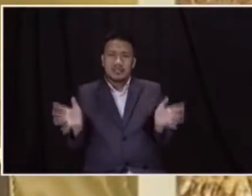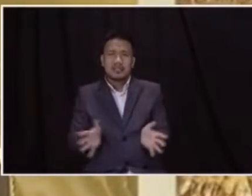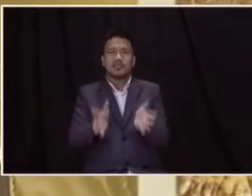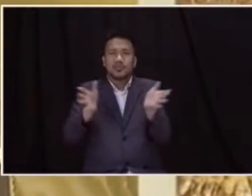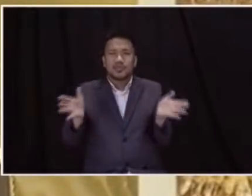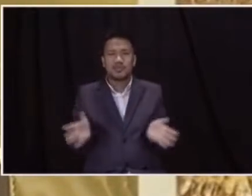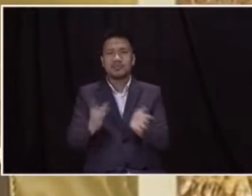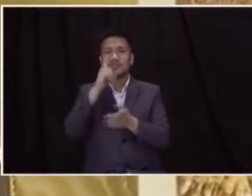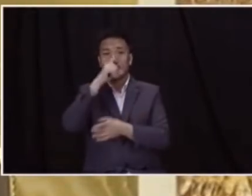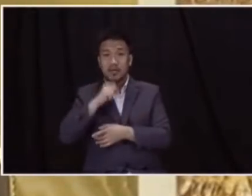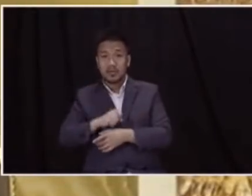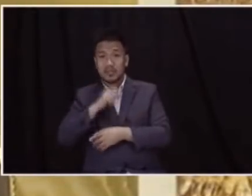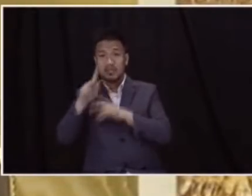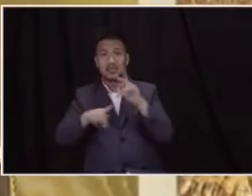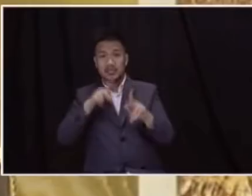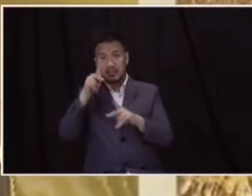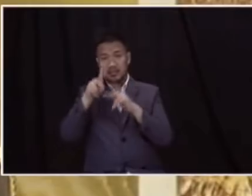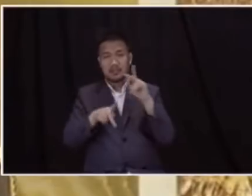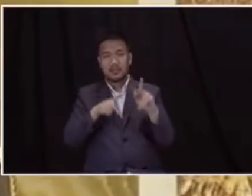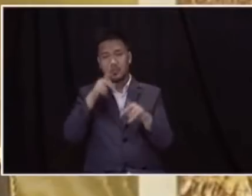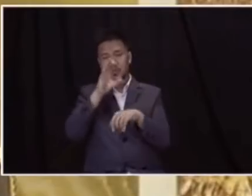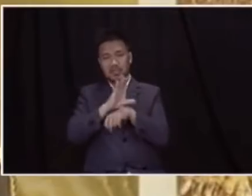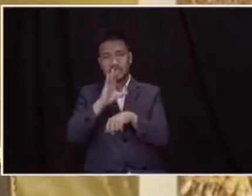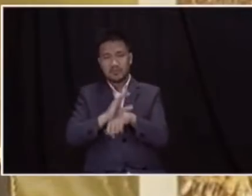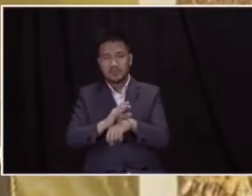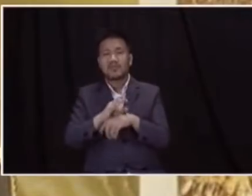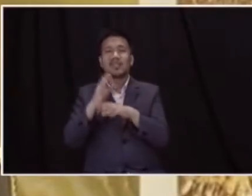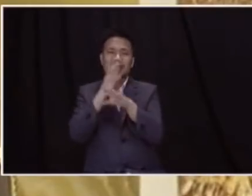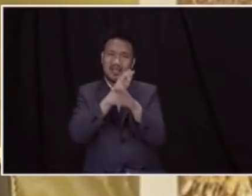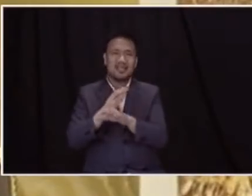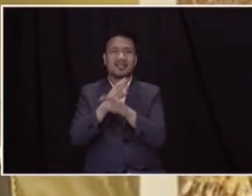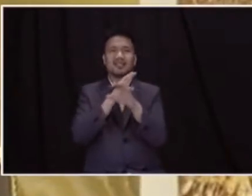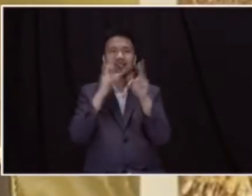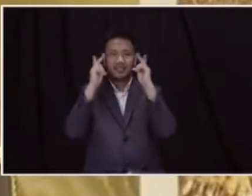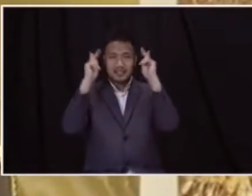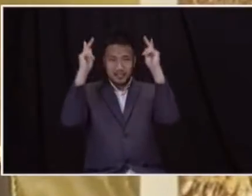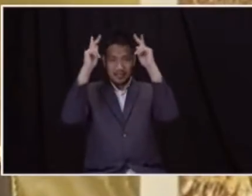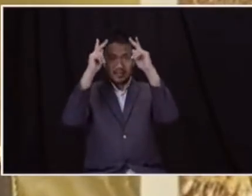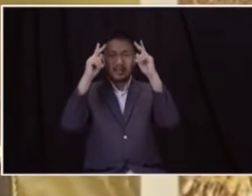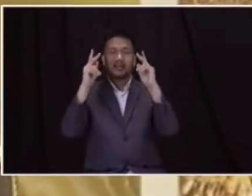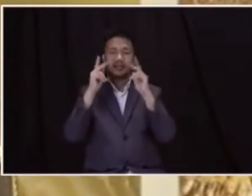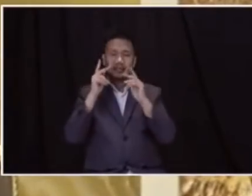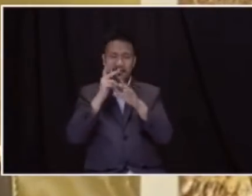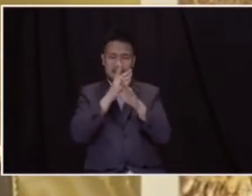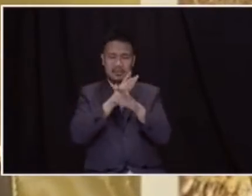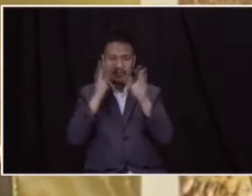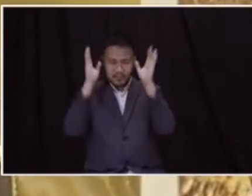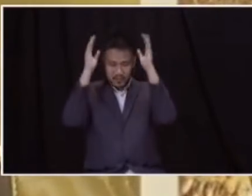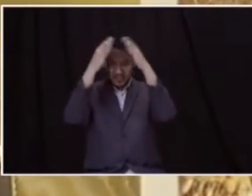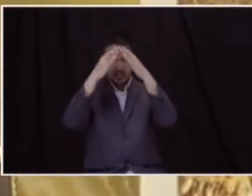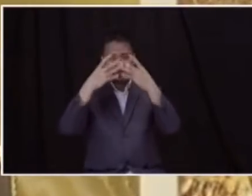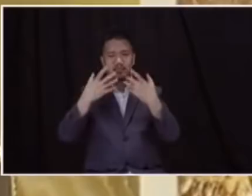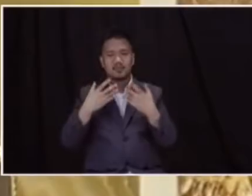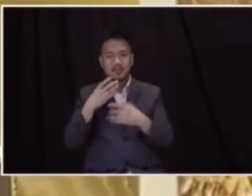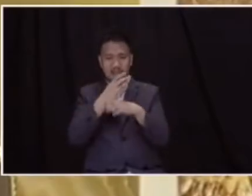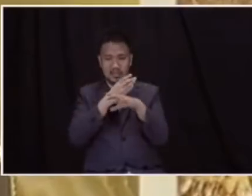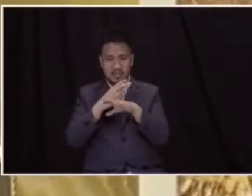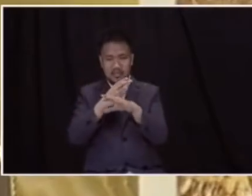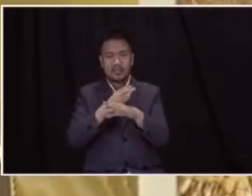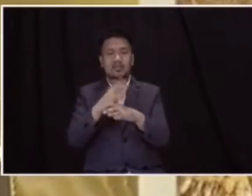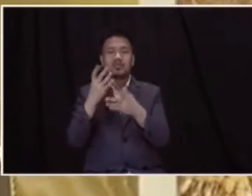church. Give a shepherd's care to the flock of God that is entrusted to you.